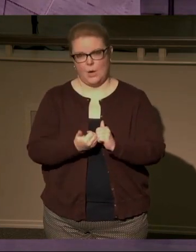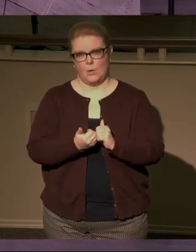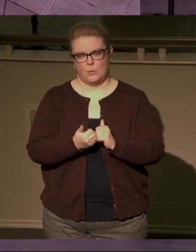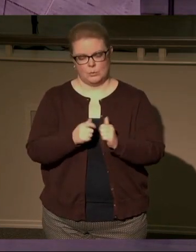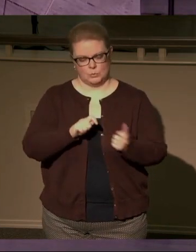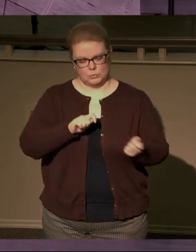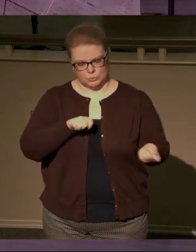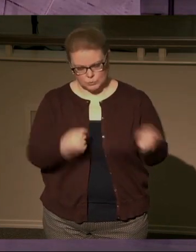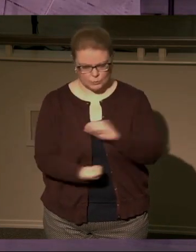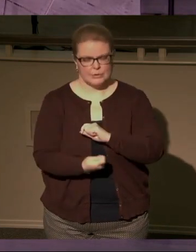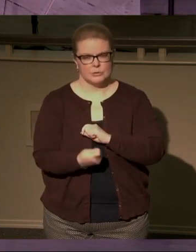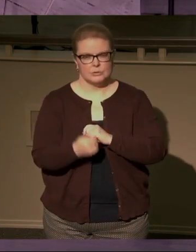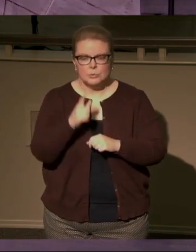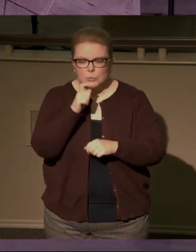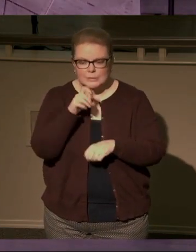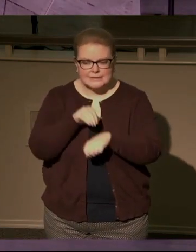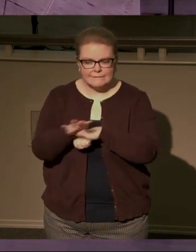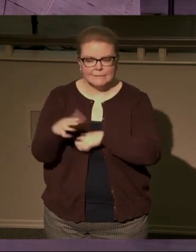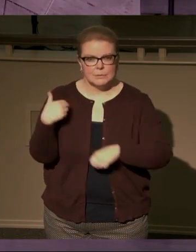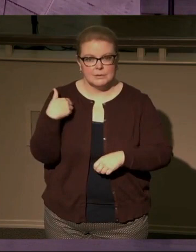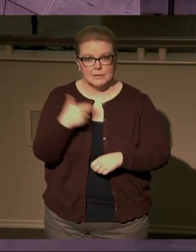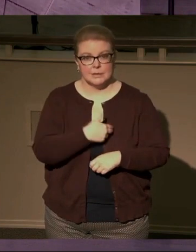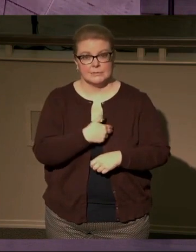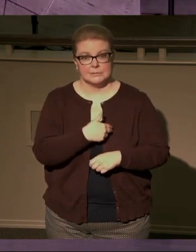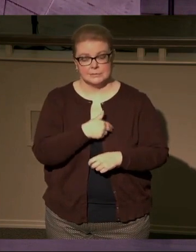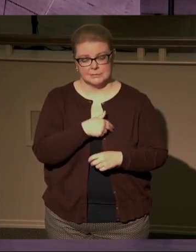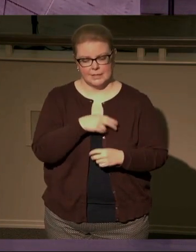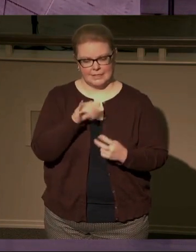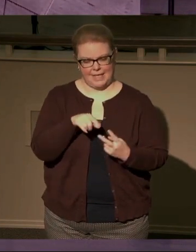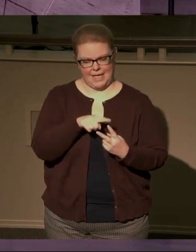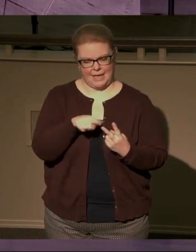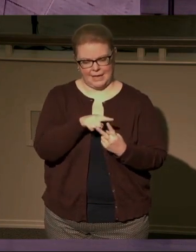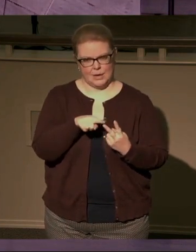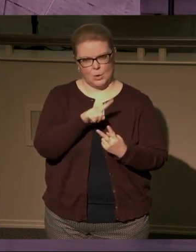influencer. It's a question change.